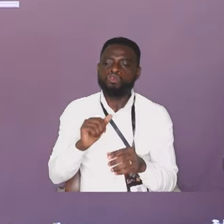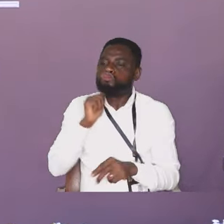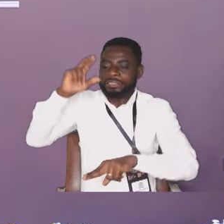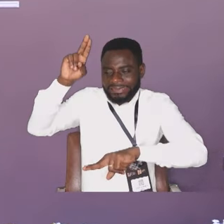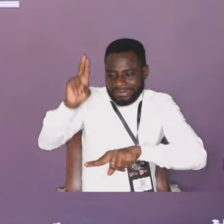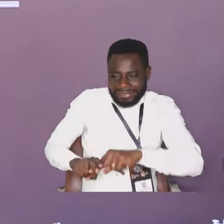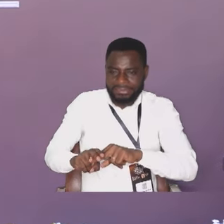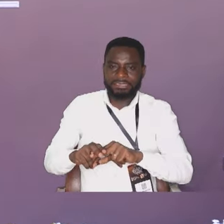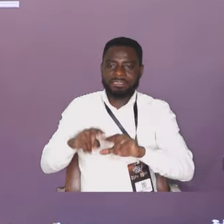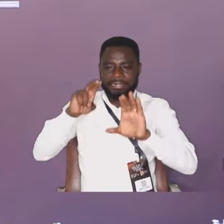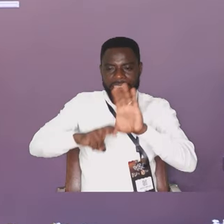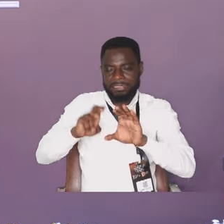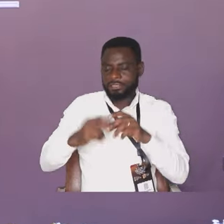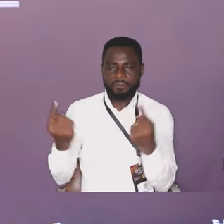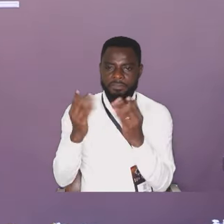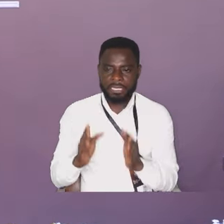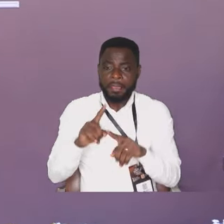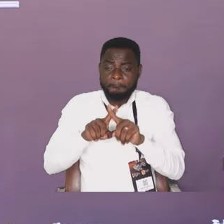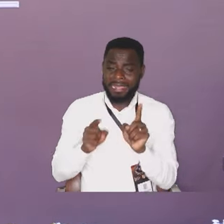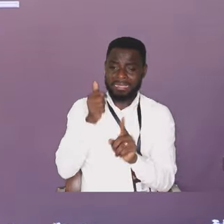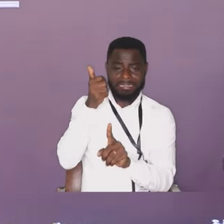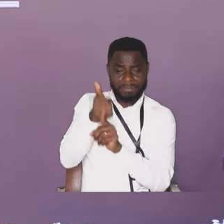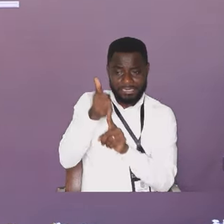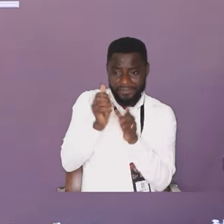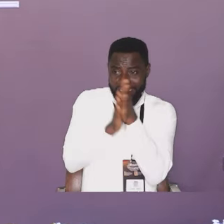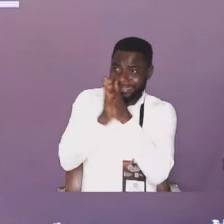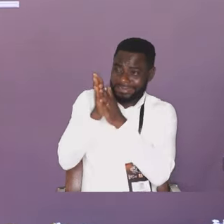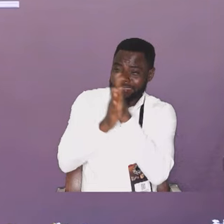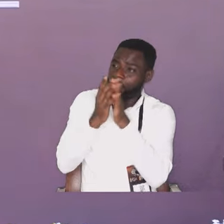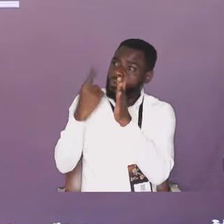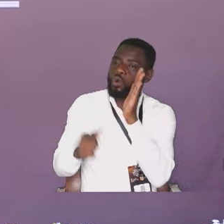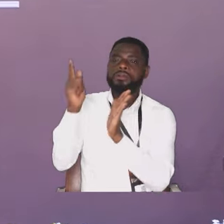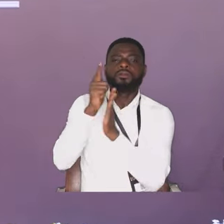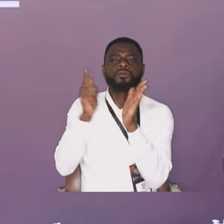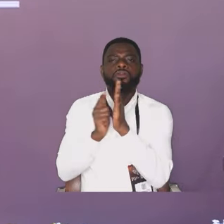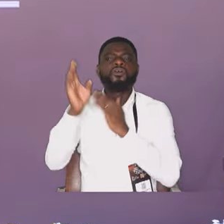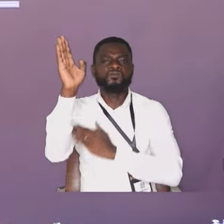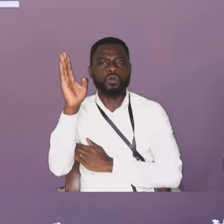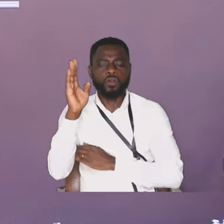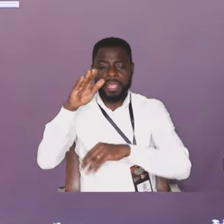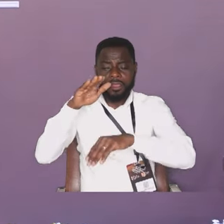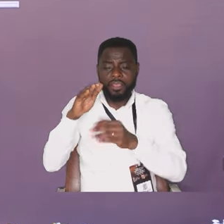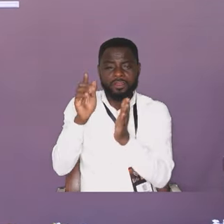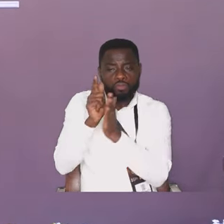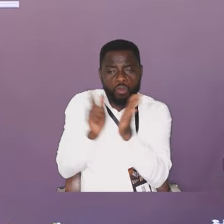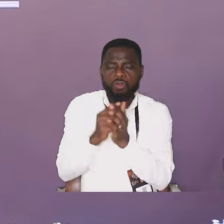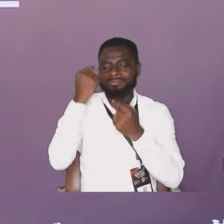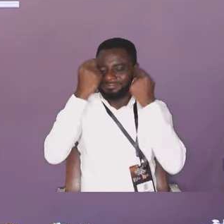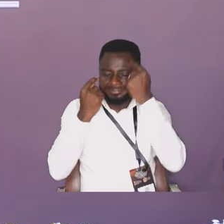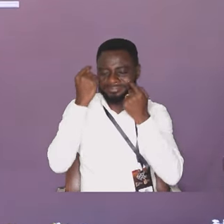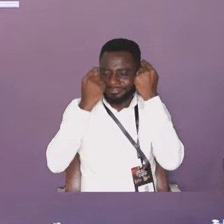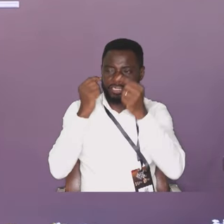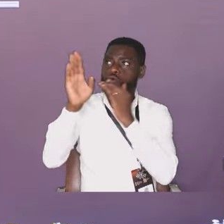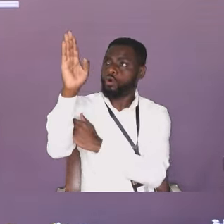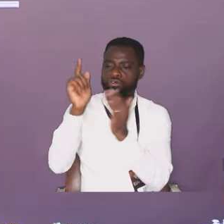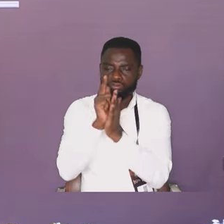delight is in the law of the Lord. And on his law, he meditates day and night. So at our